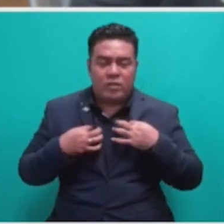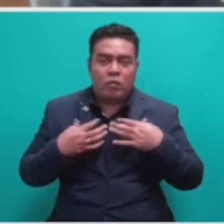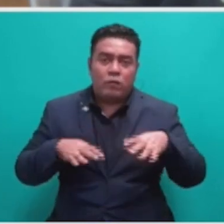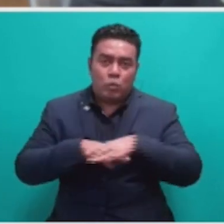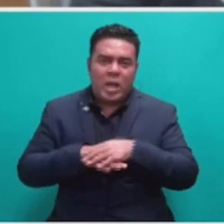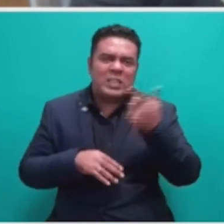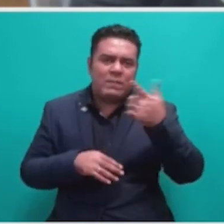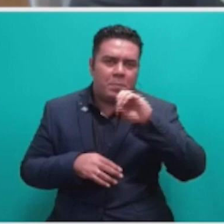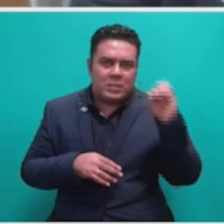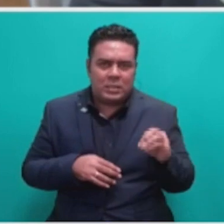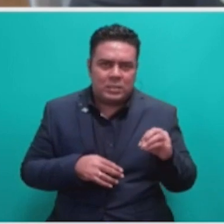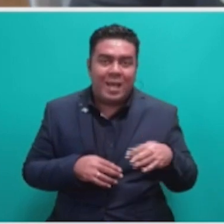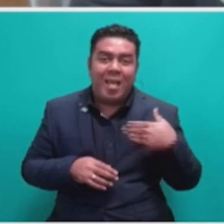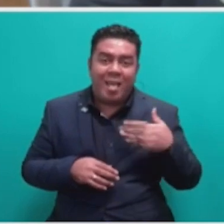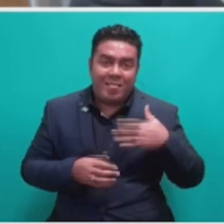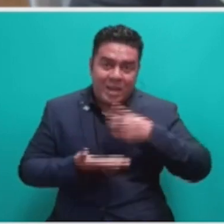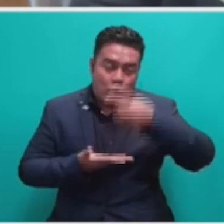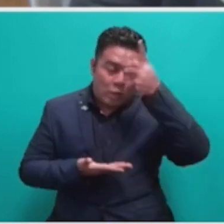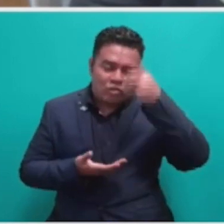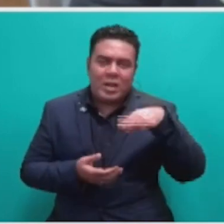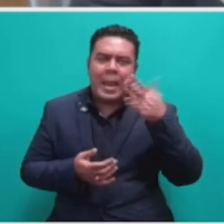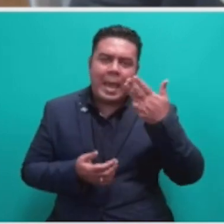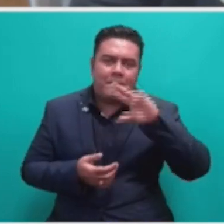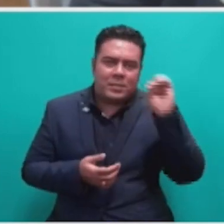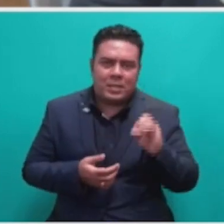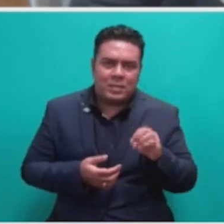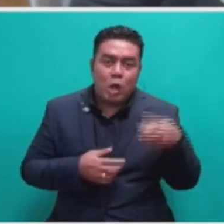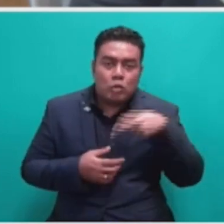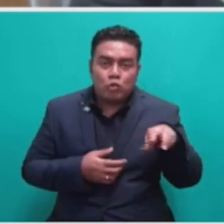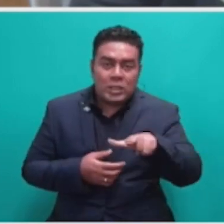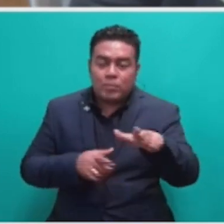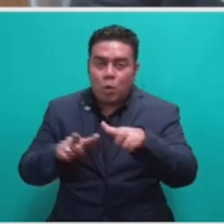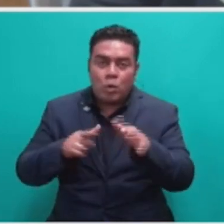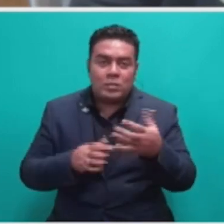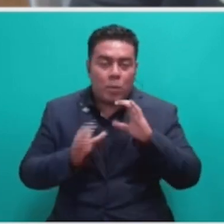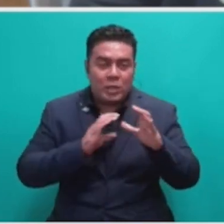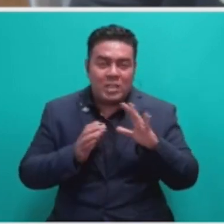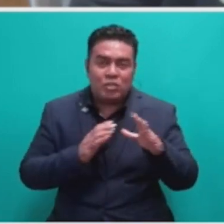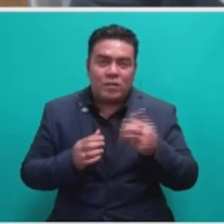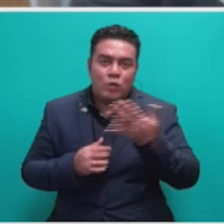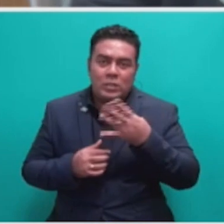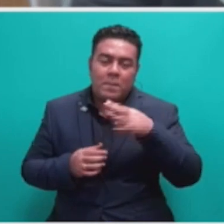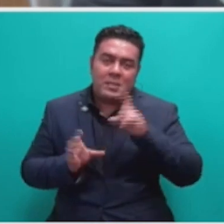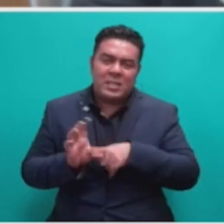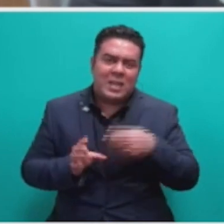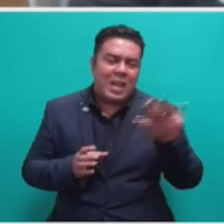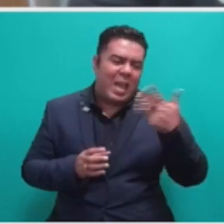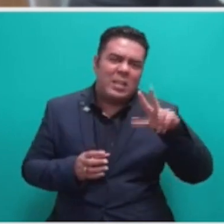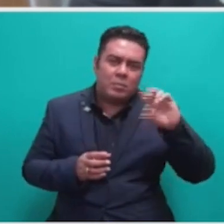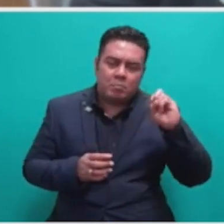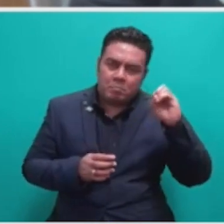footwear, 7%. Health and education, 9%. Transport, 14%. Communication and others, 8%. So,